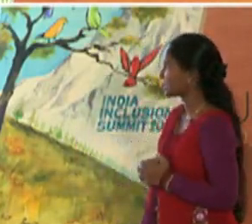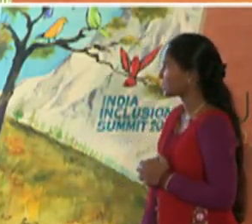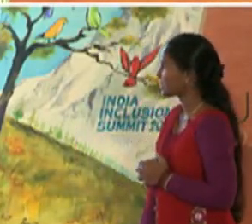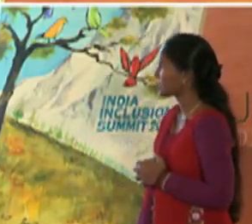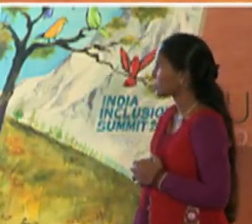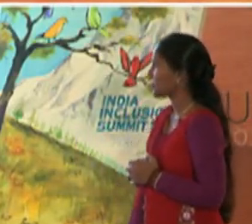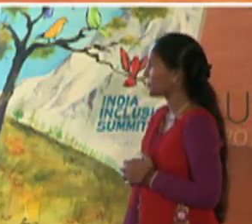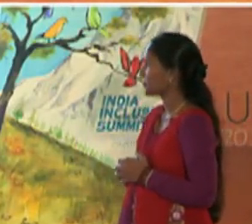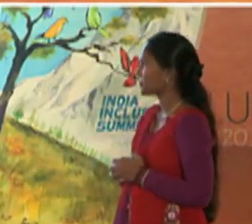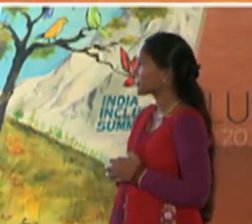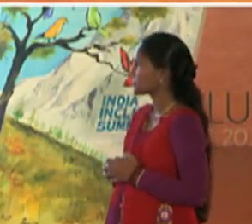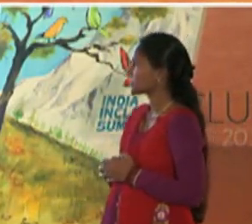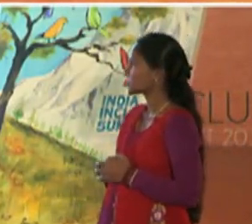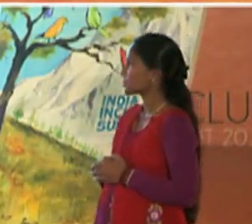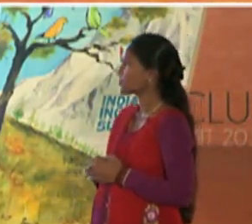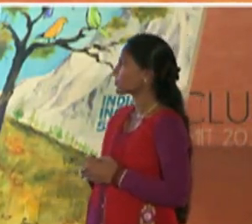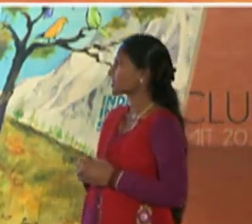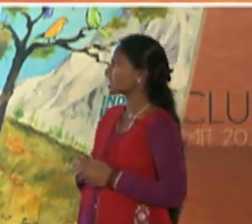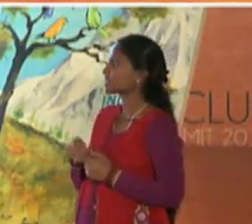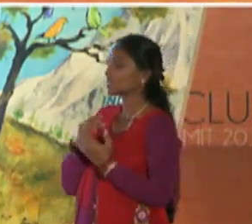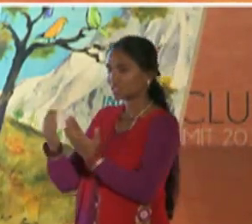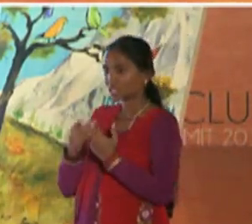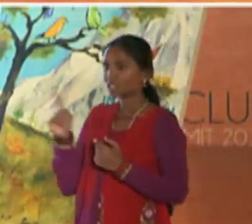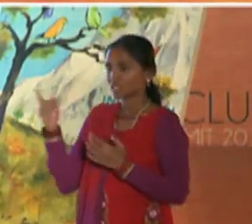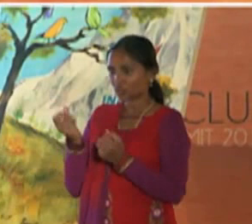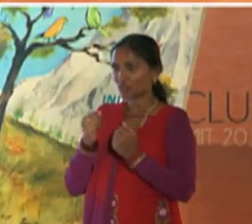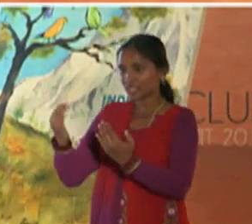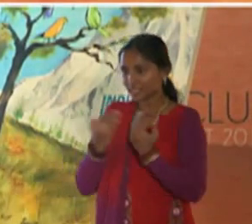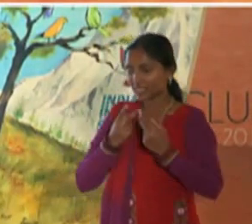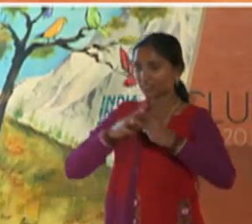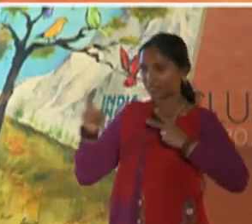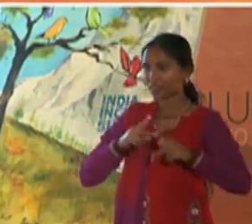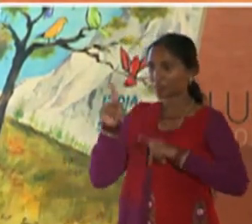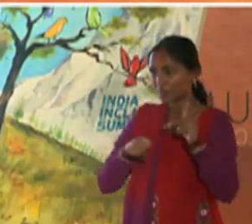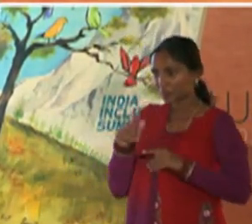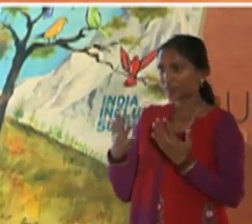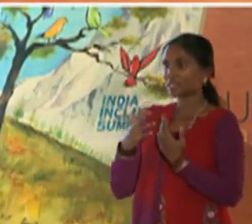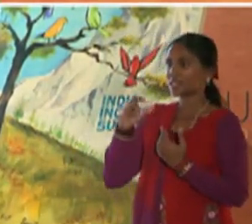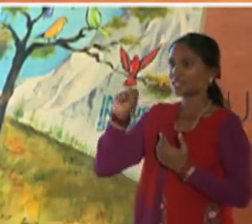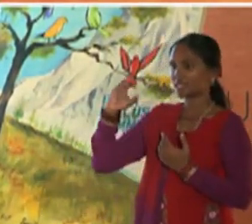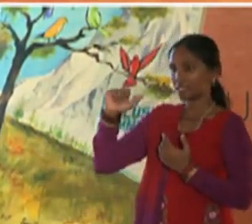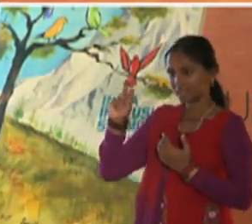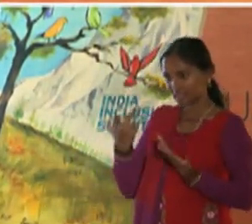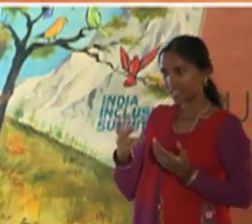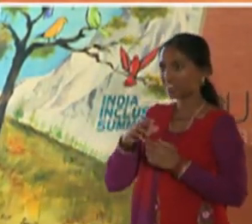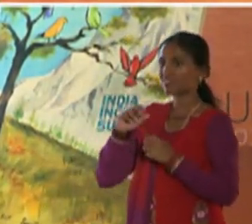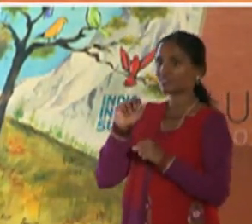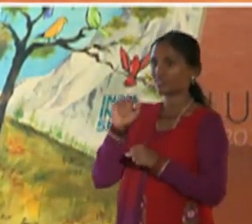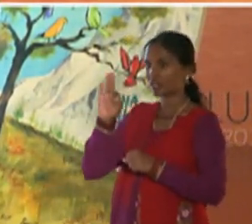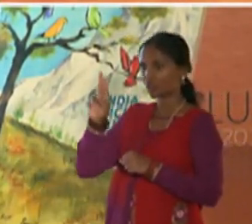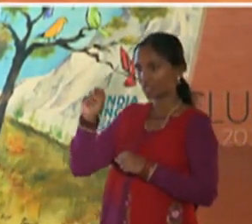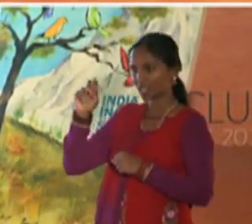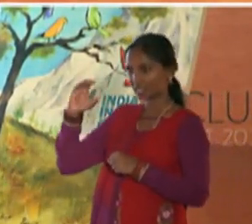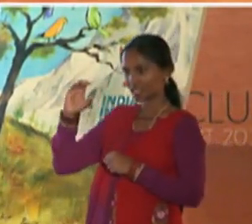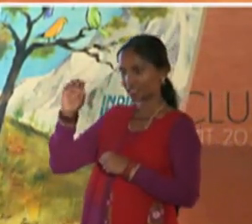that we wanted to set the bar up for, to say people with different abilities can function in our mad world. Now what we're